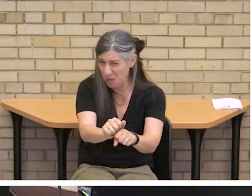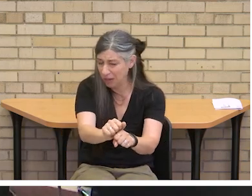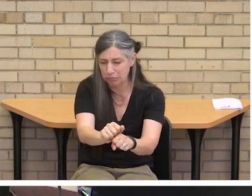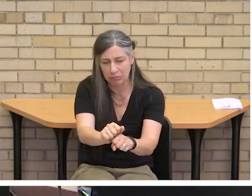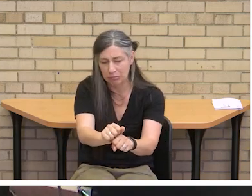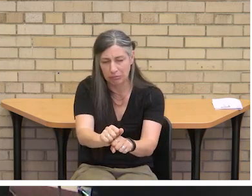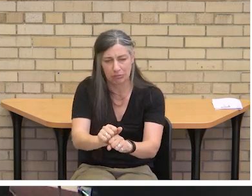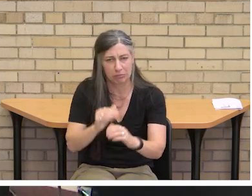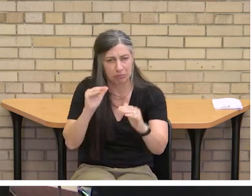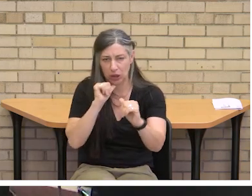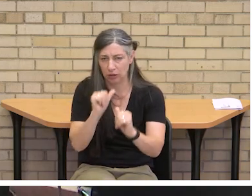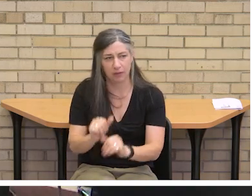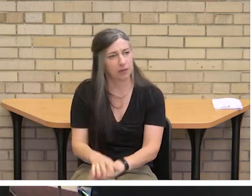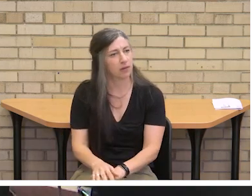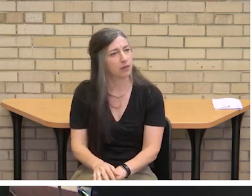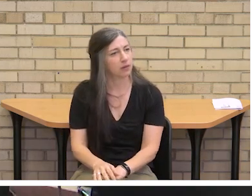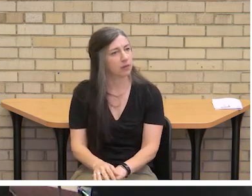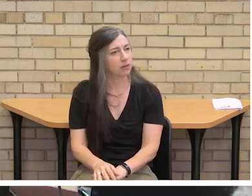is expected.